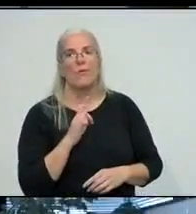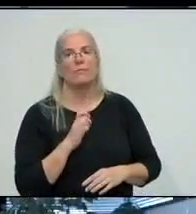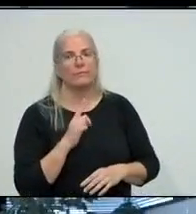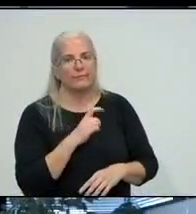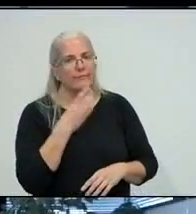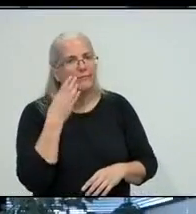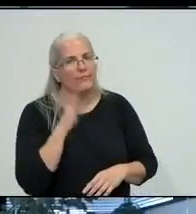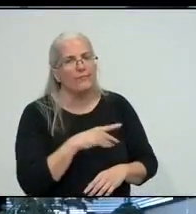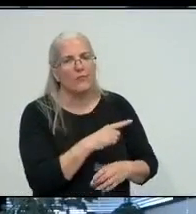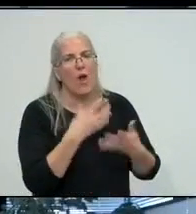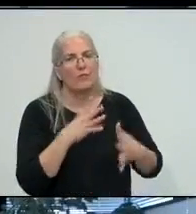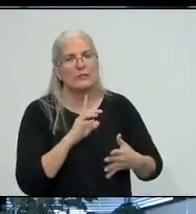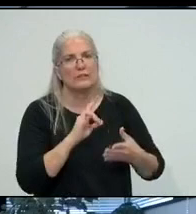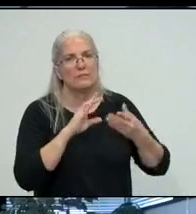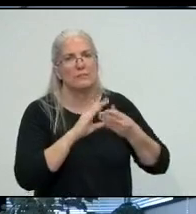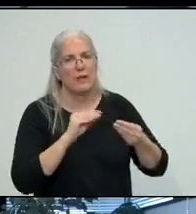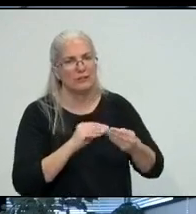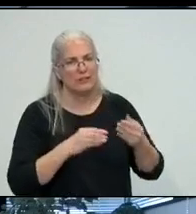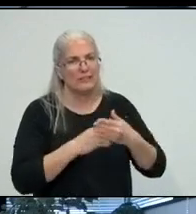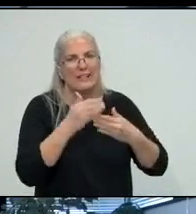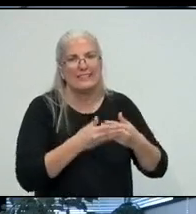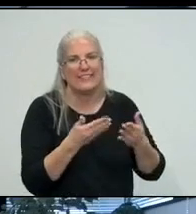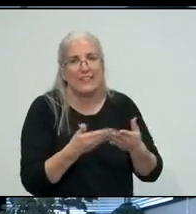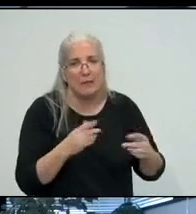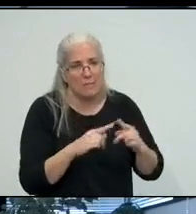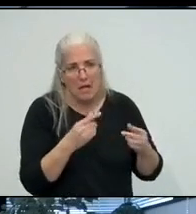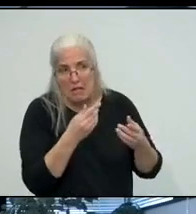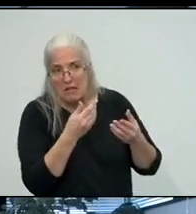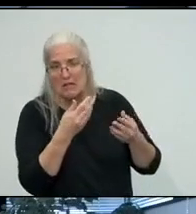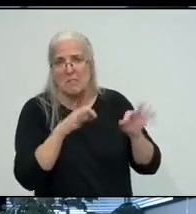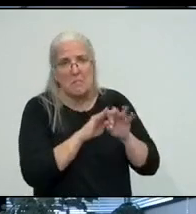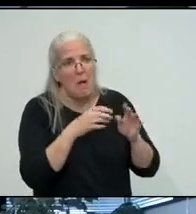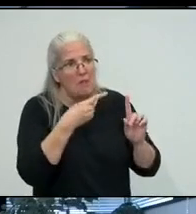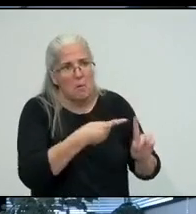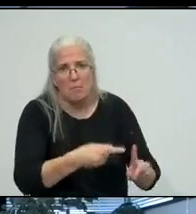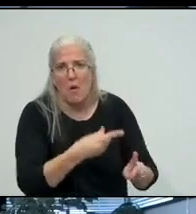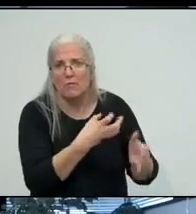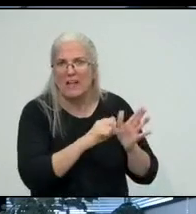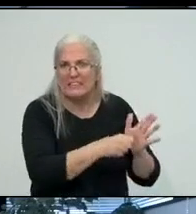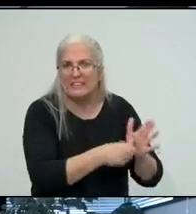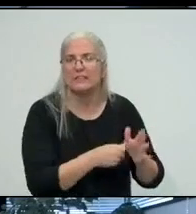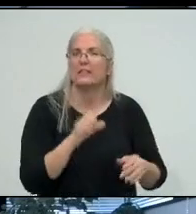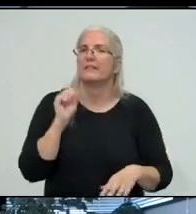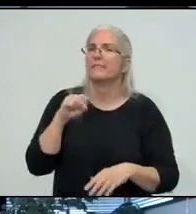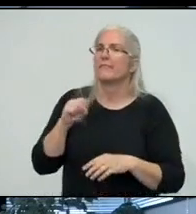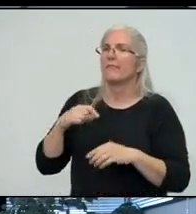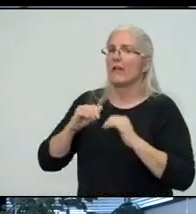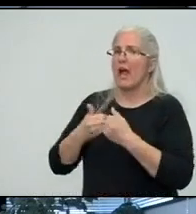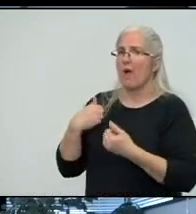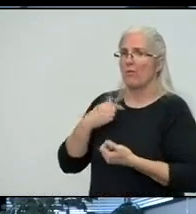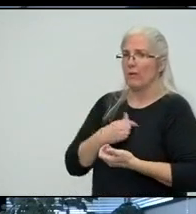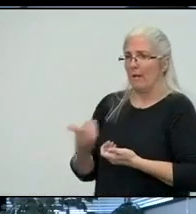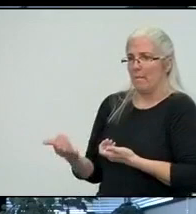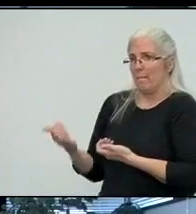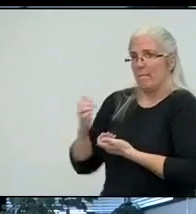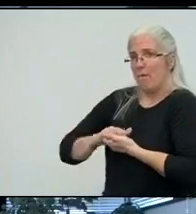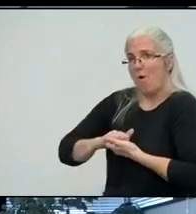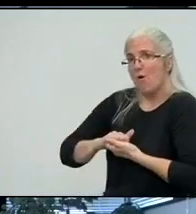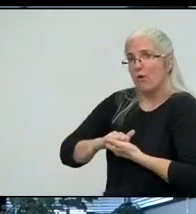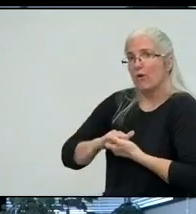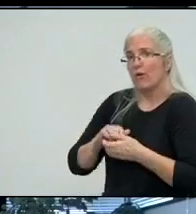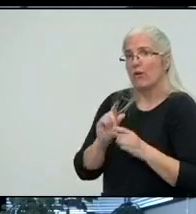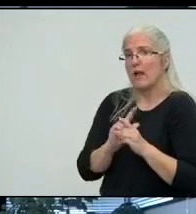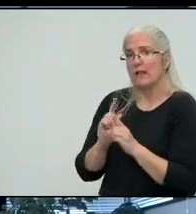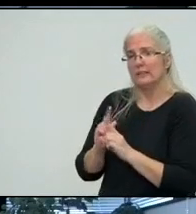that you would want to highlight? Yeah, I think to what you said about how we do partnership as a core approach to addressing social determinants of